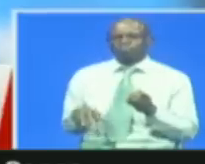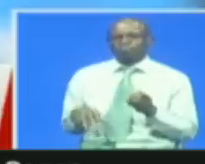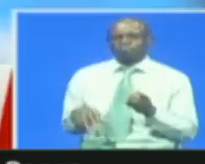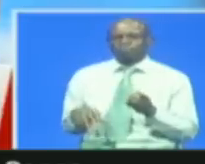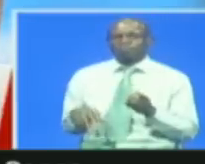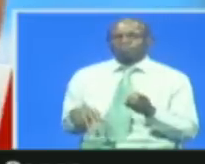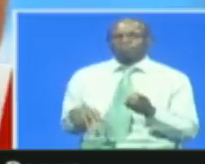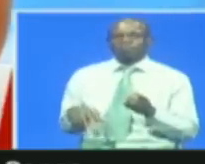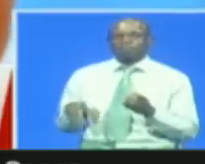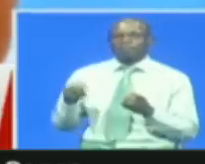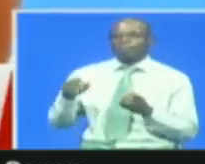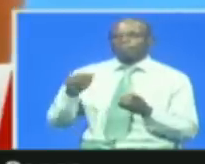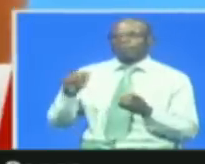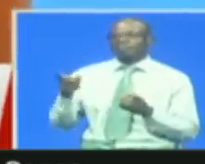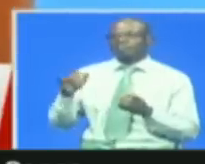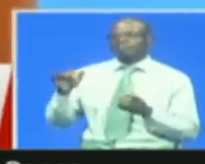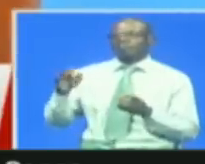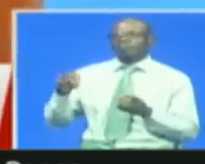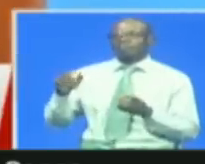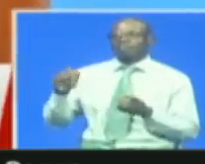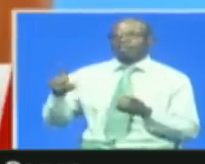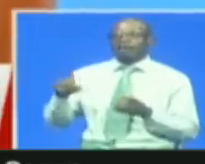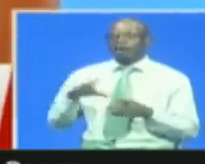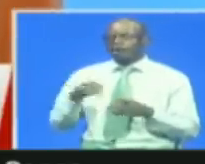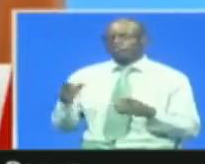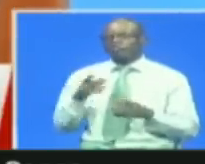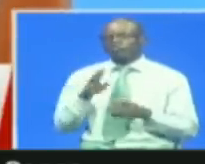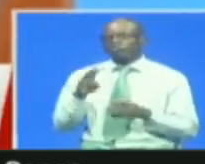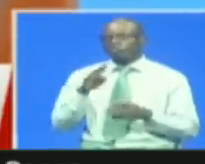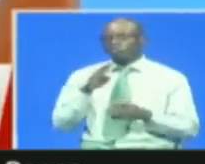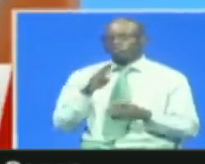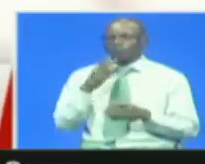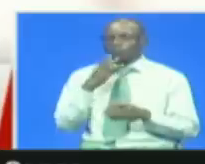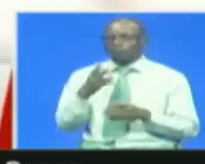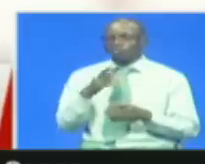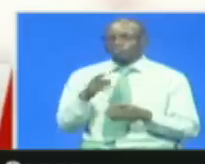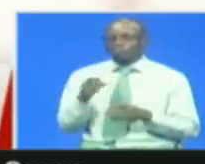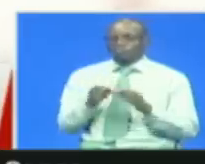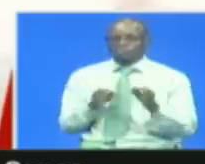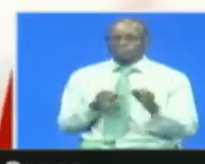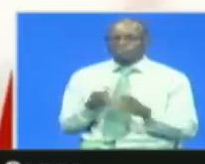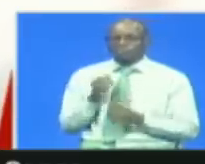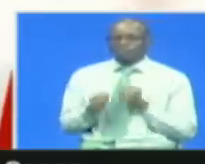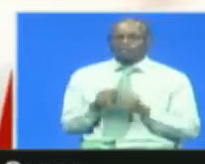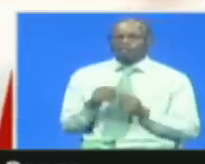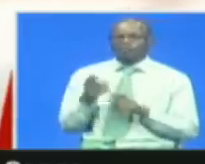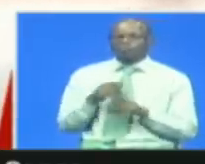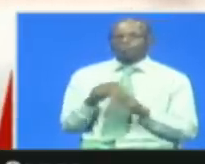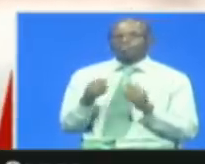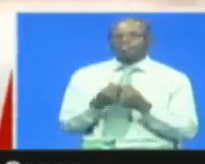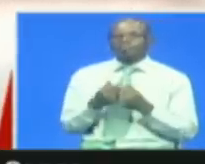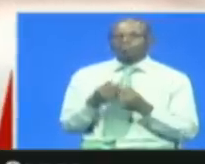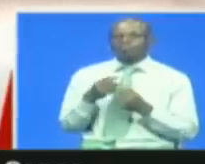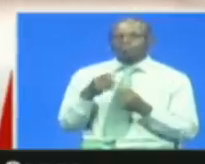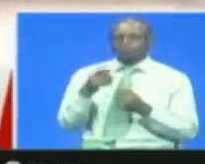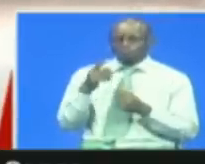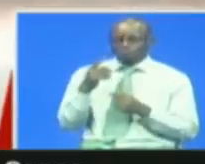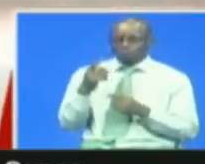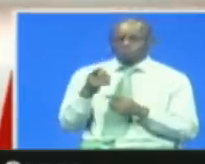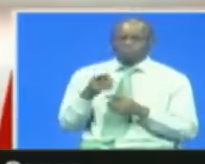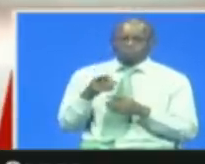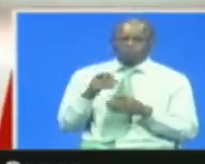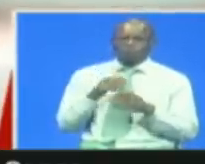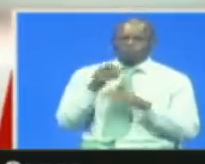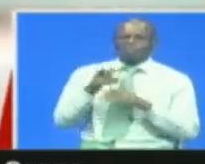Imali and 400 meters runner Evangeline McKenna from the team for the IAAF World Relays event in Japan over their